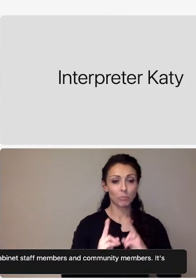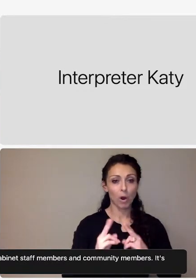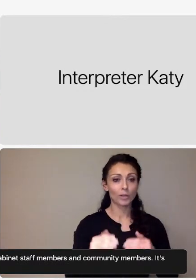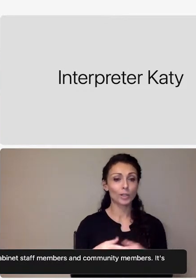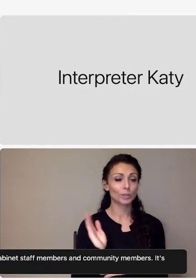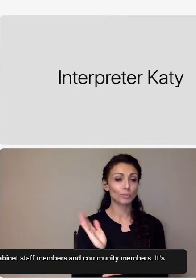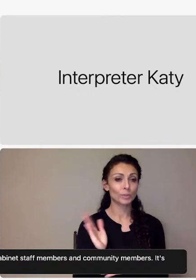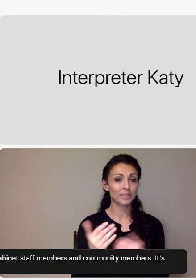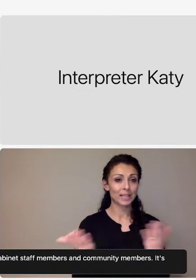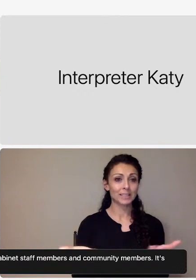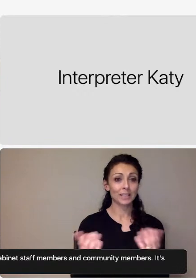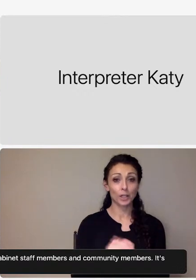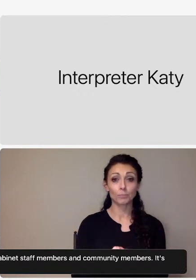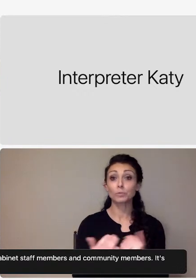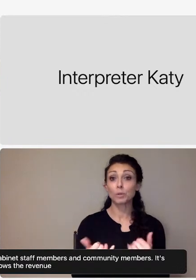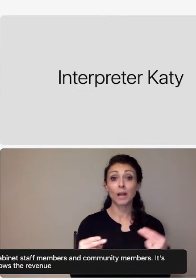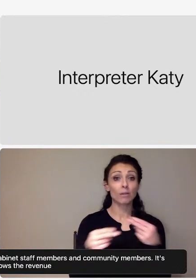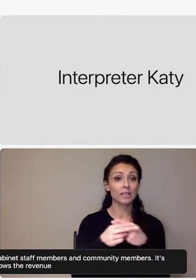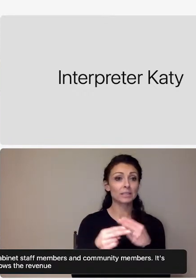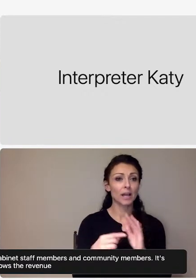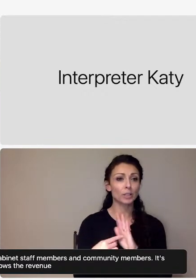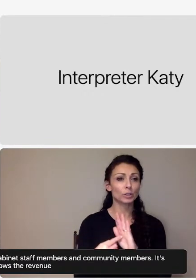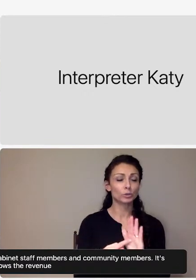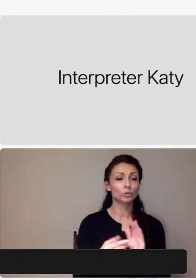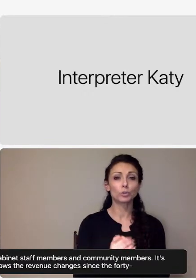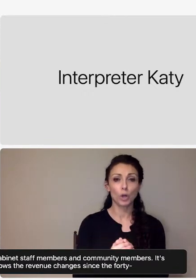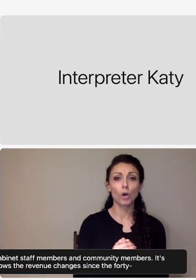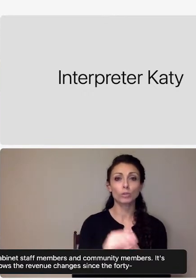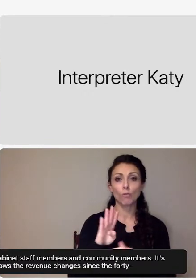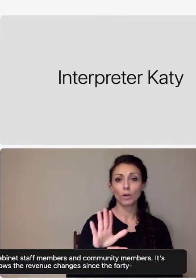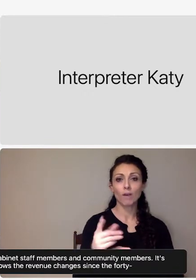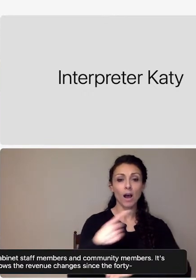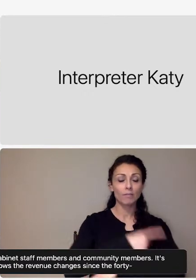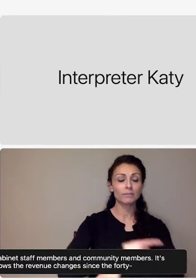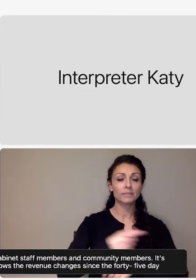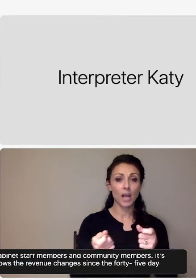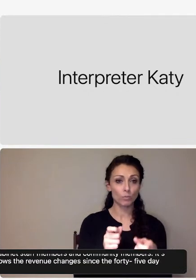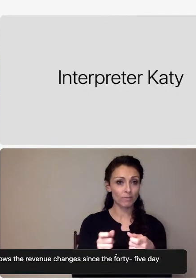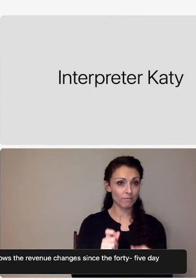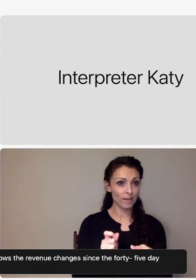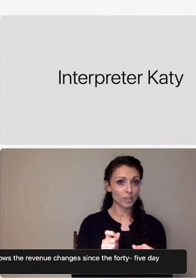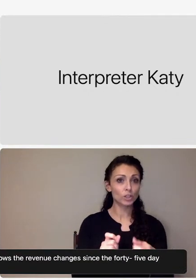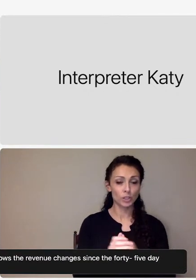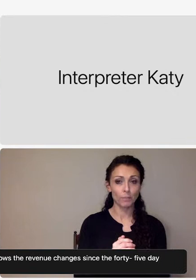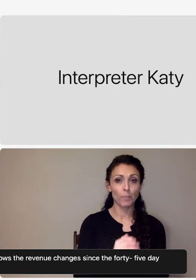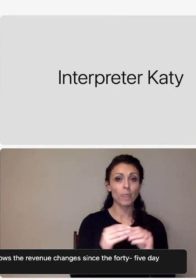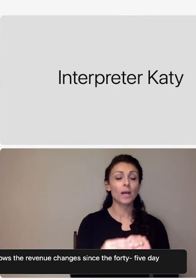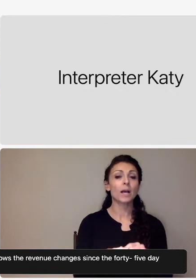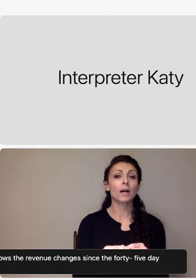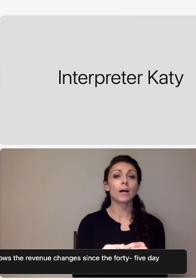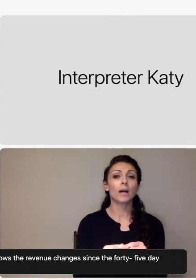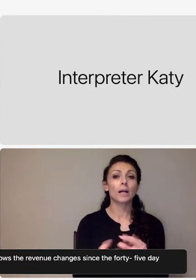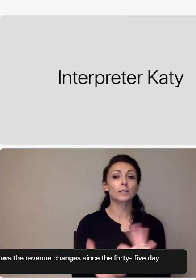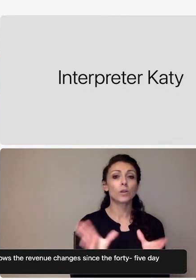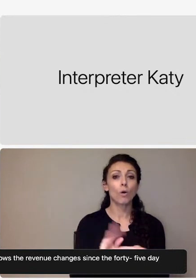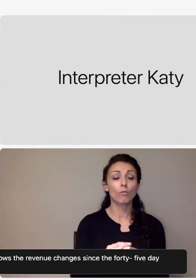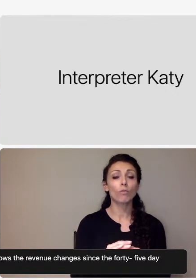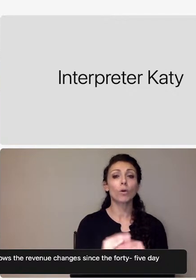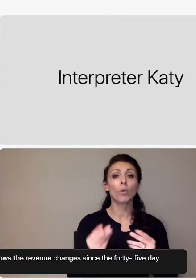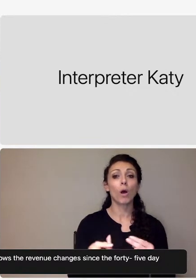this slide shows the revenue changes since the 45-day revision which is an overall increase of 26.1